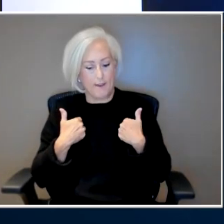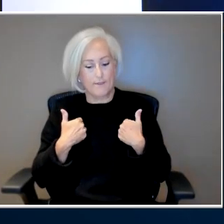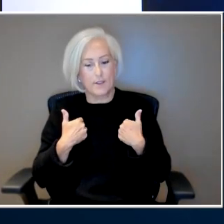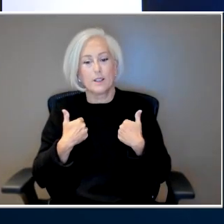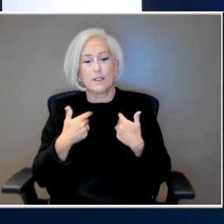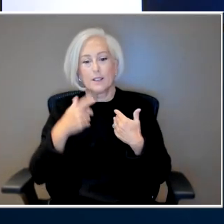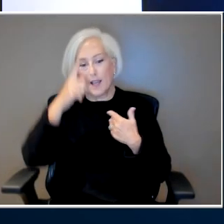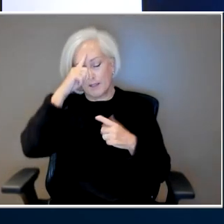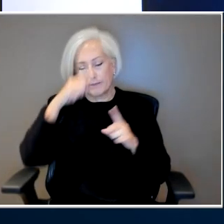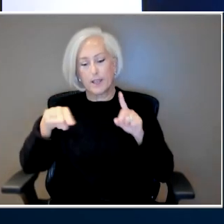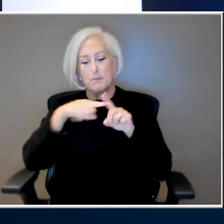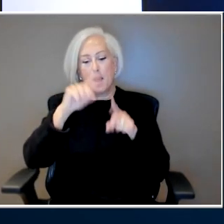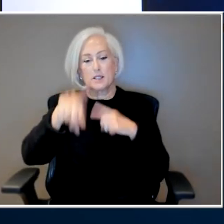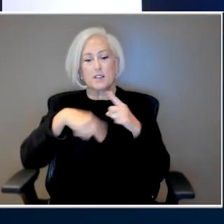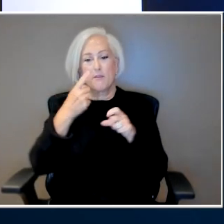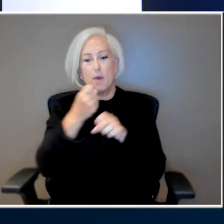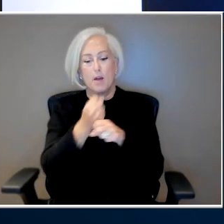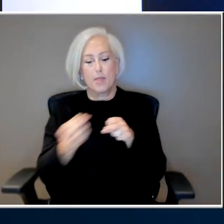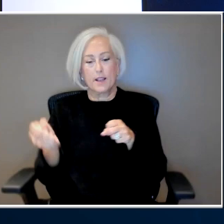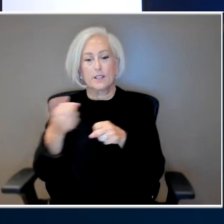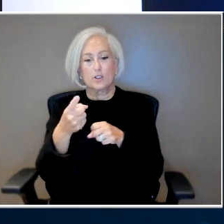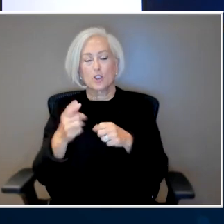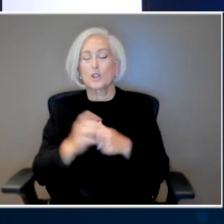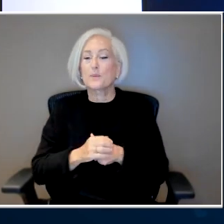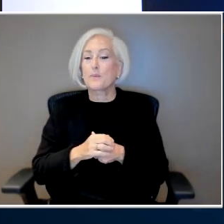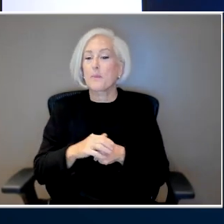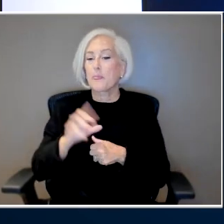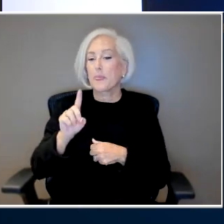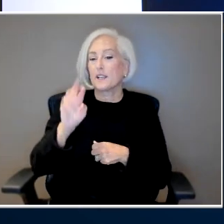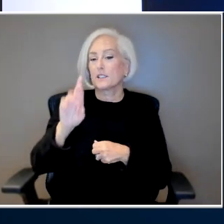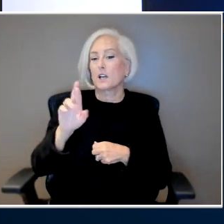I like that. Dr. Diga.